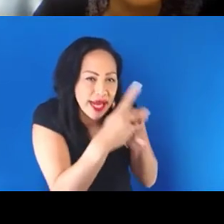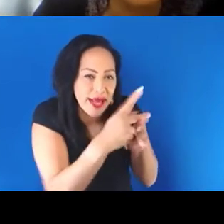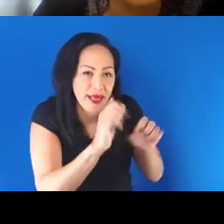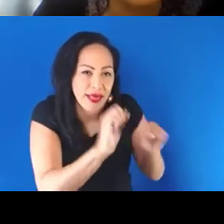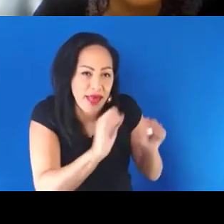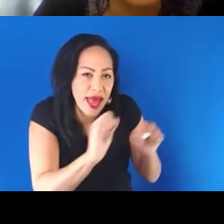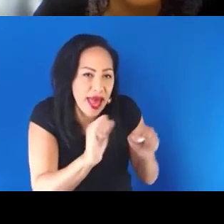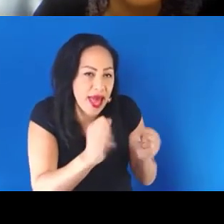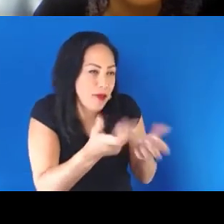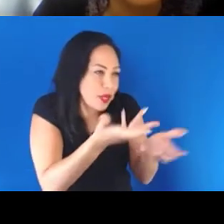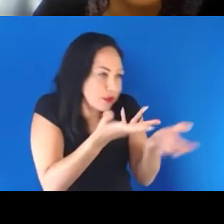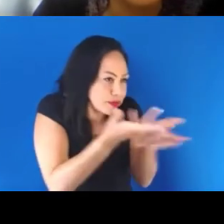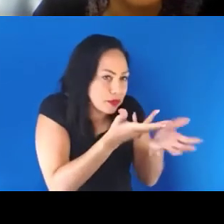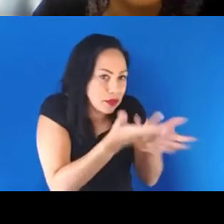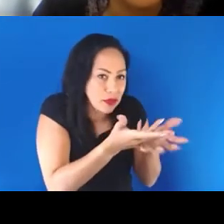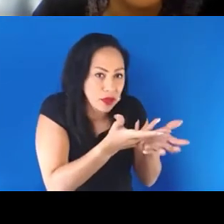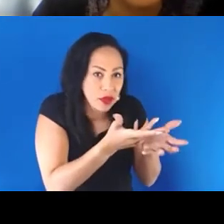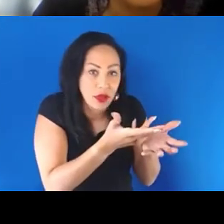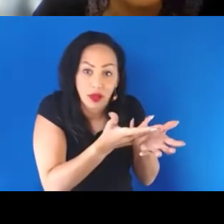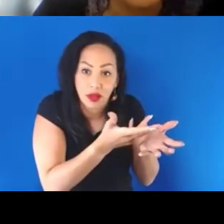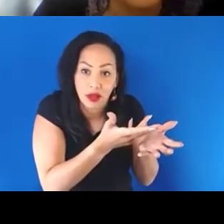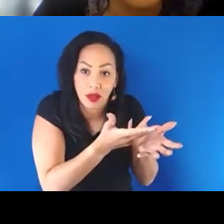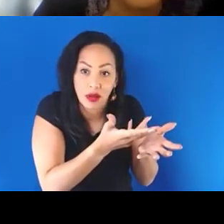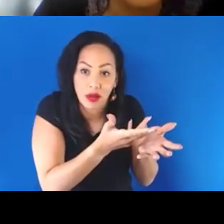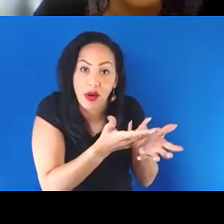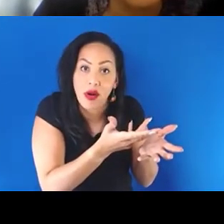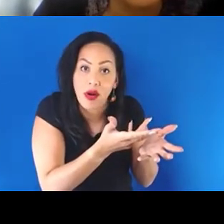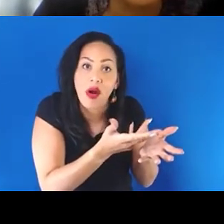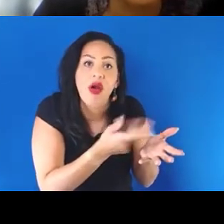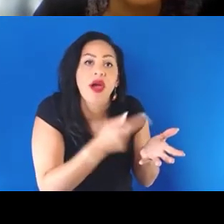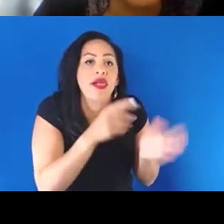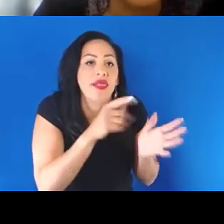have to come to a place where they share the platforms with us.